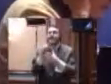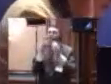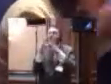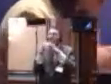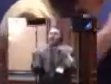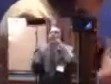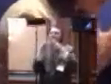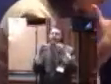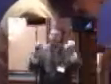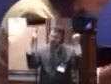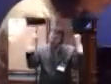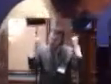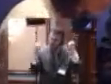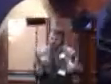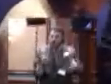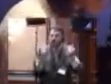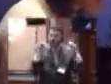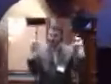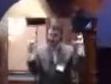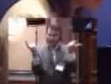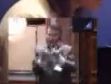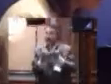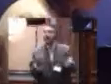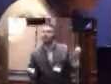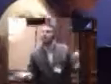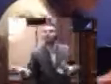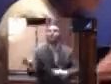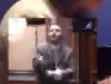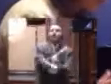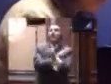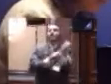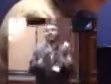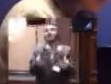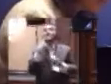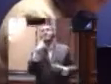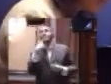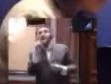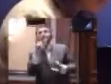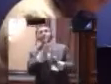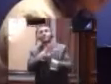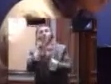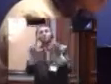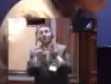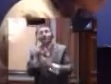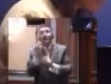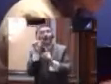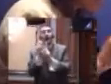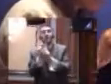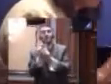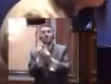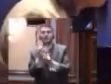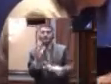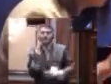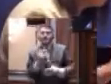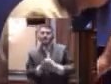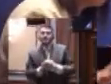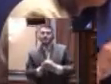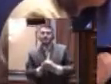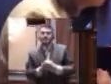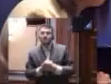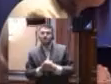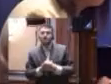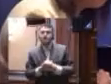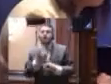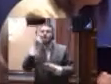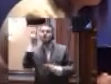to just raise this for your consideration, was that the political representatives